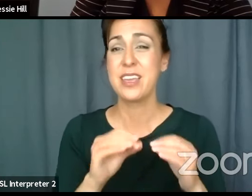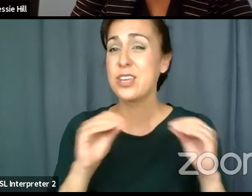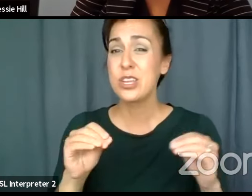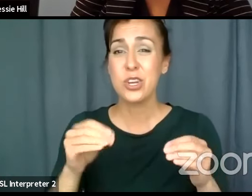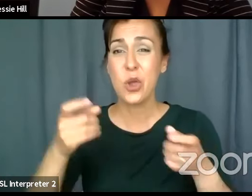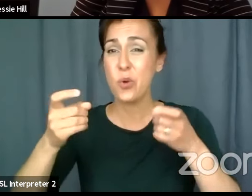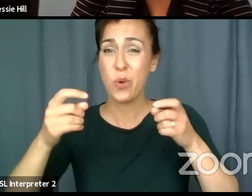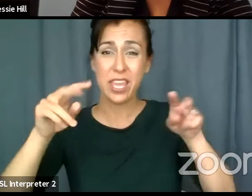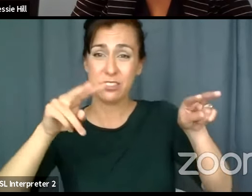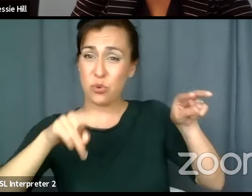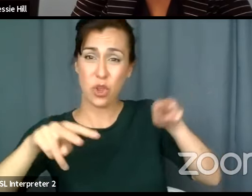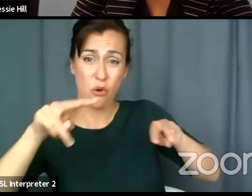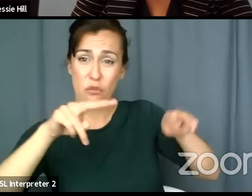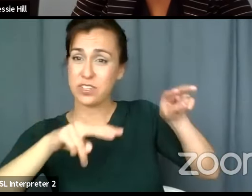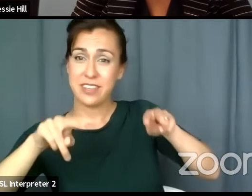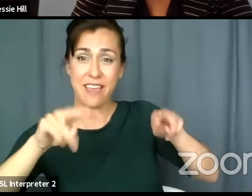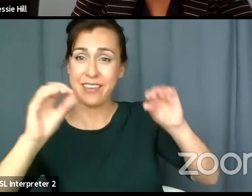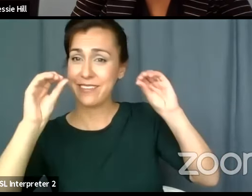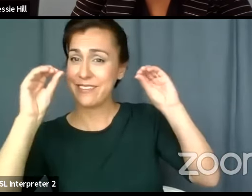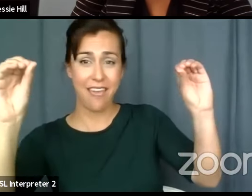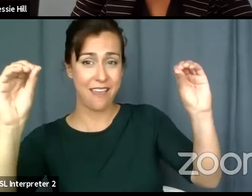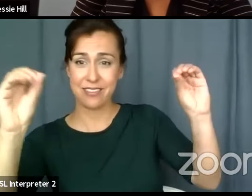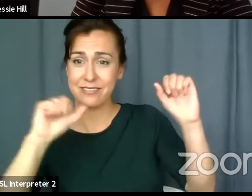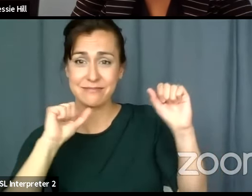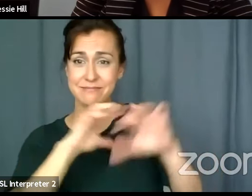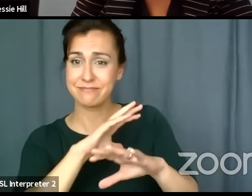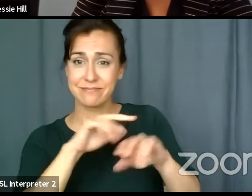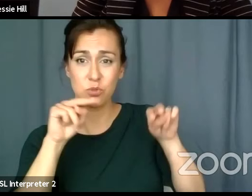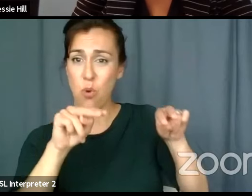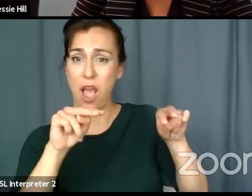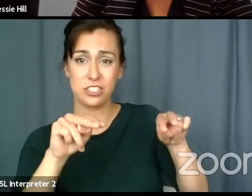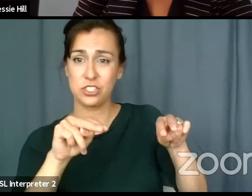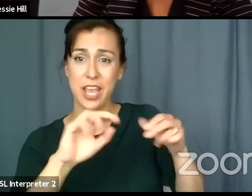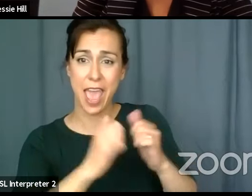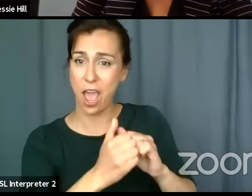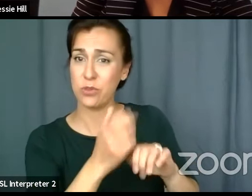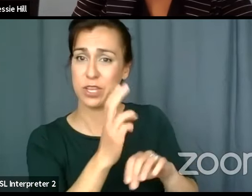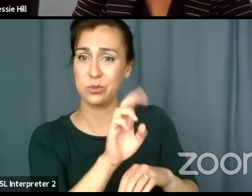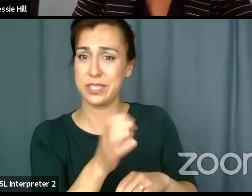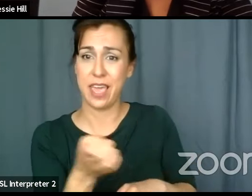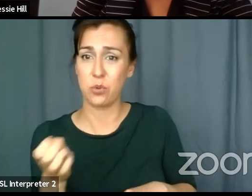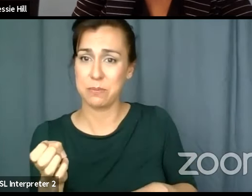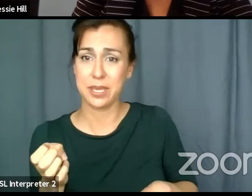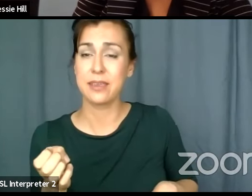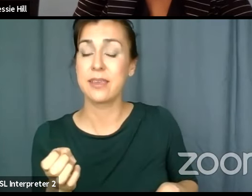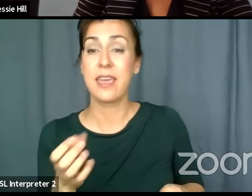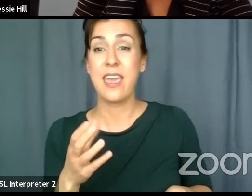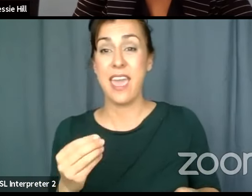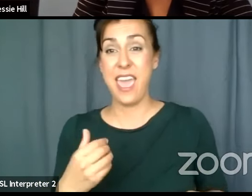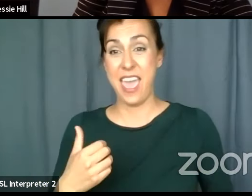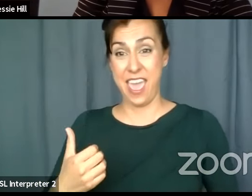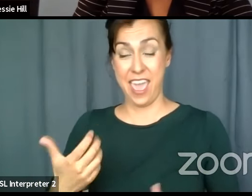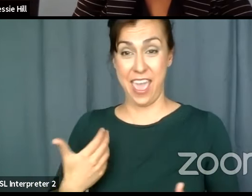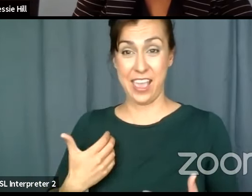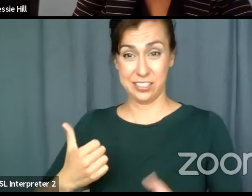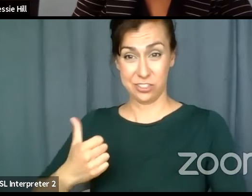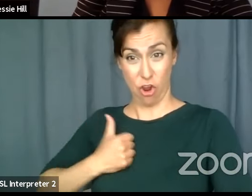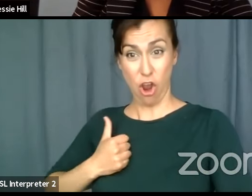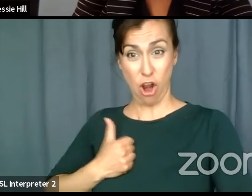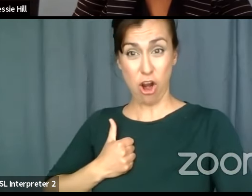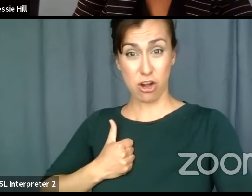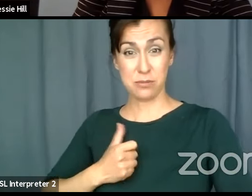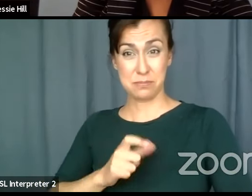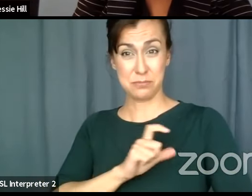in how they use that military equipment, right? And armed personnel carriers, those big tanks that you